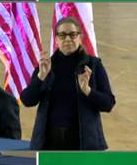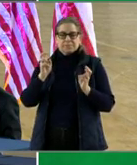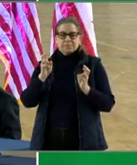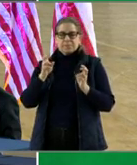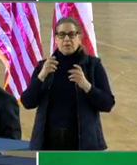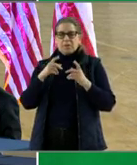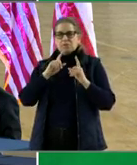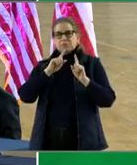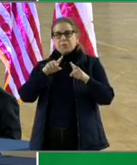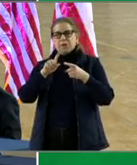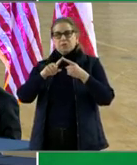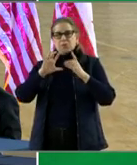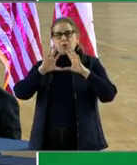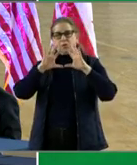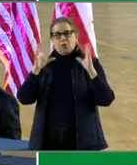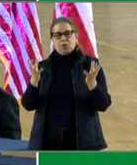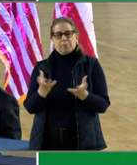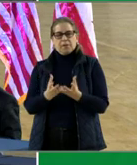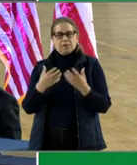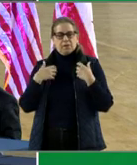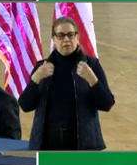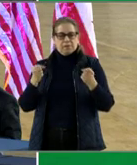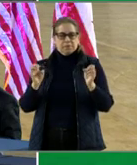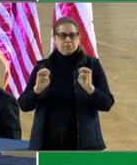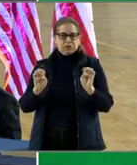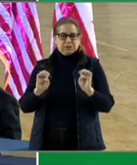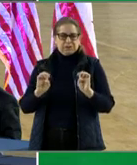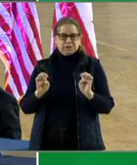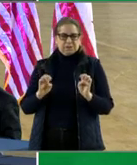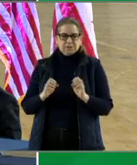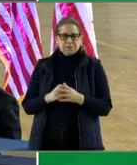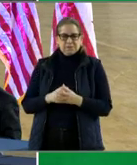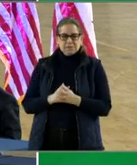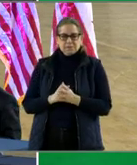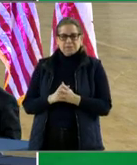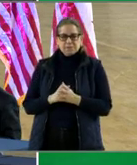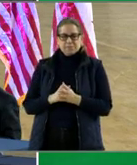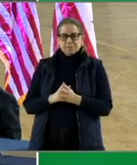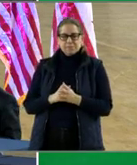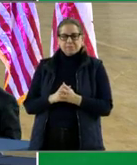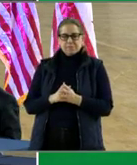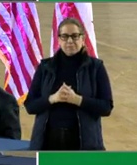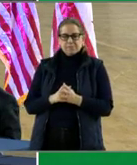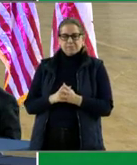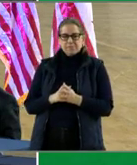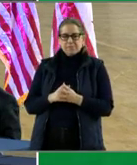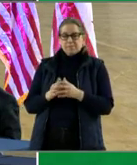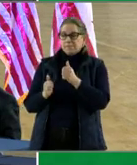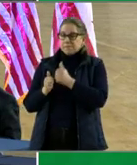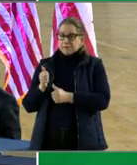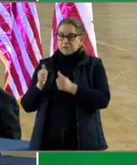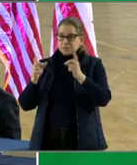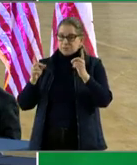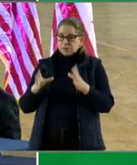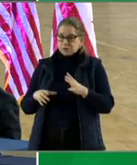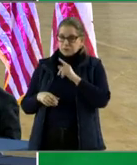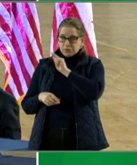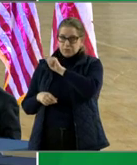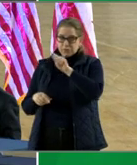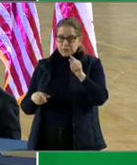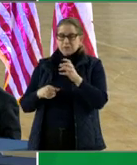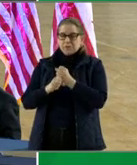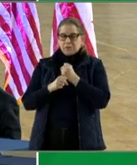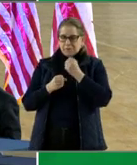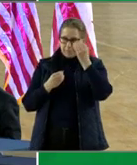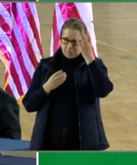each of the directors is getting information, and they have the Department of Health to go to for guidance.